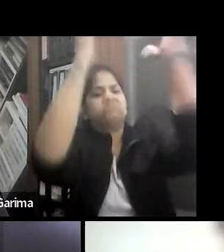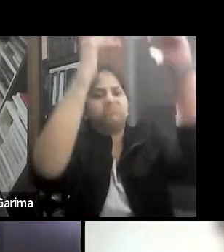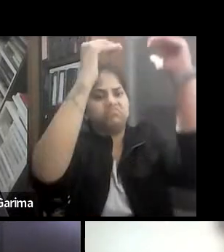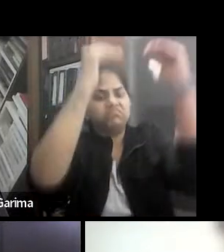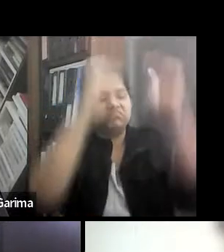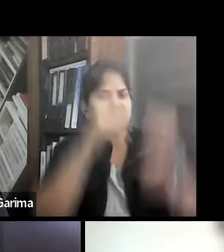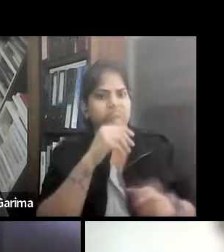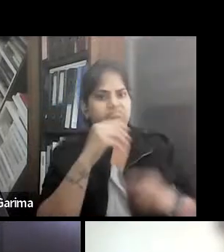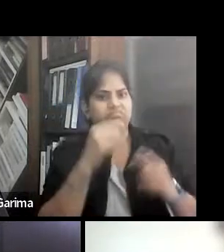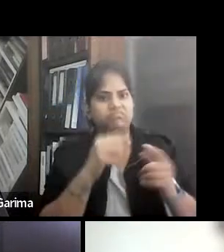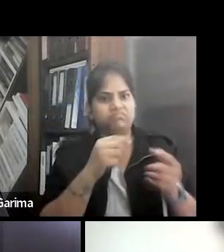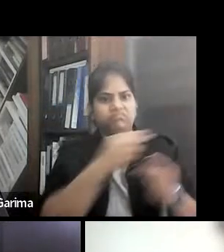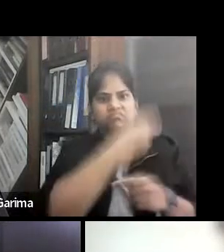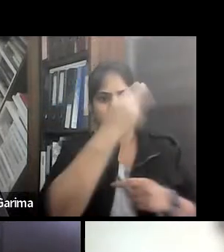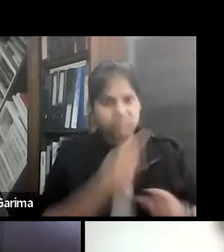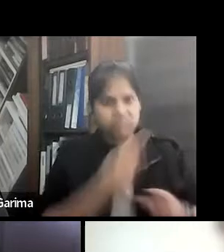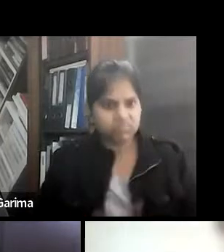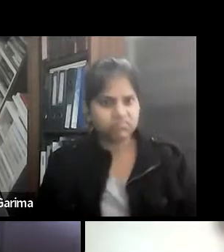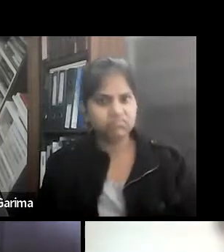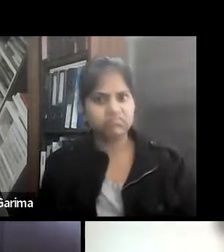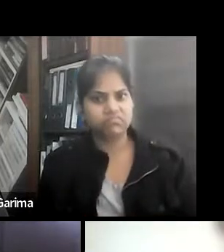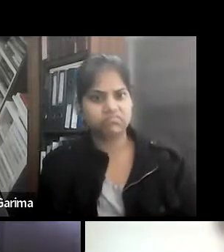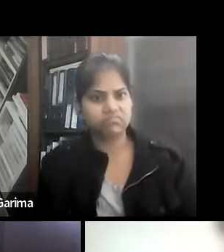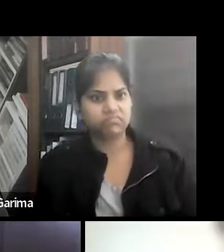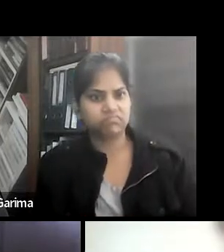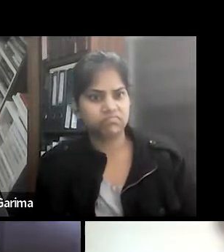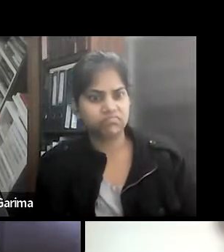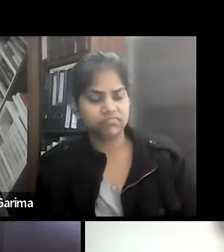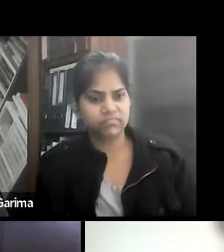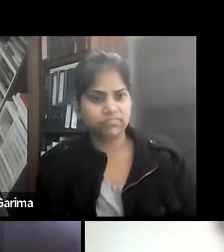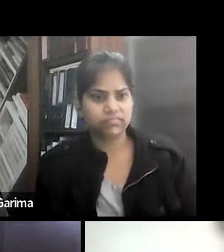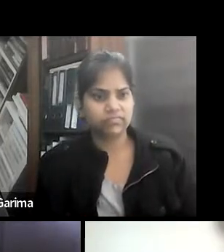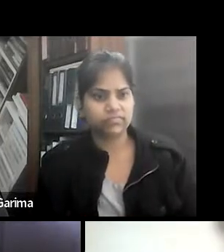Yayoi? Yes. This is a question. Yeah.